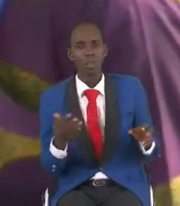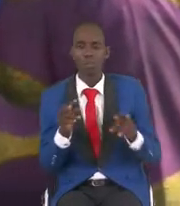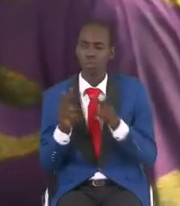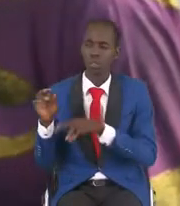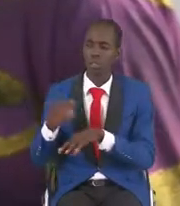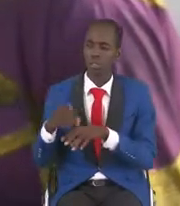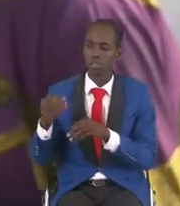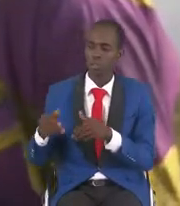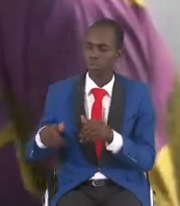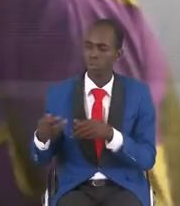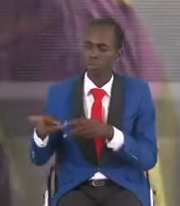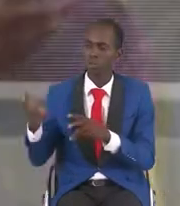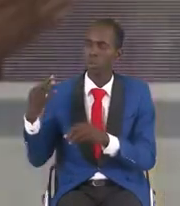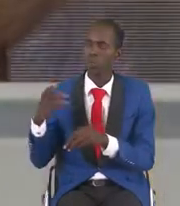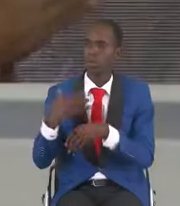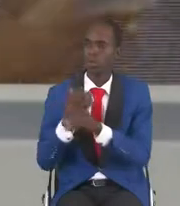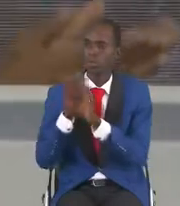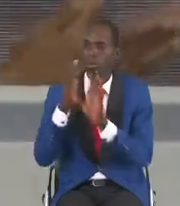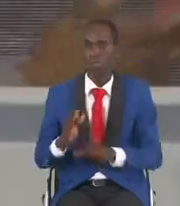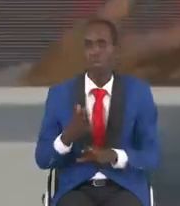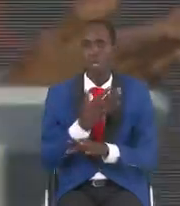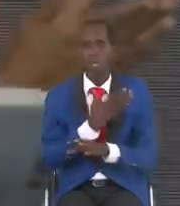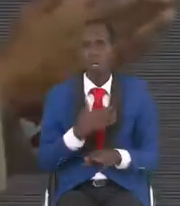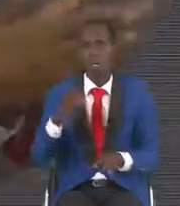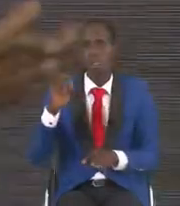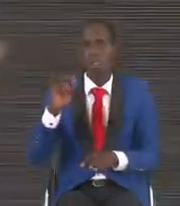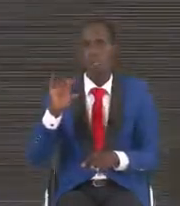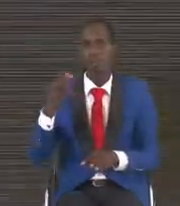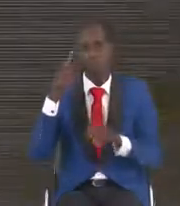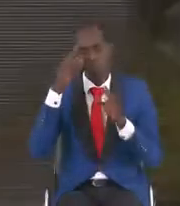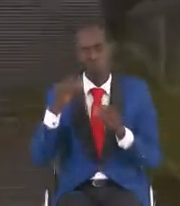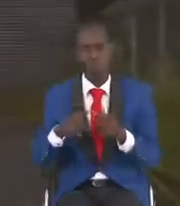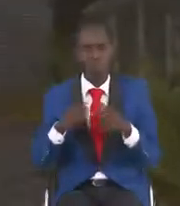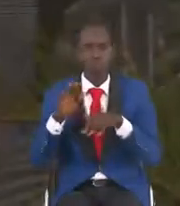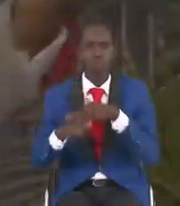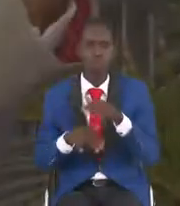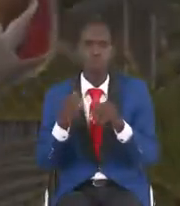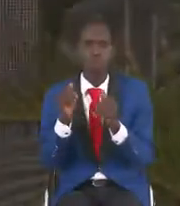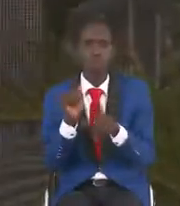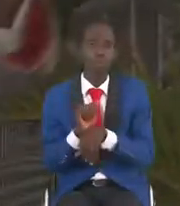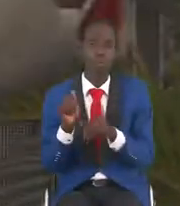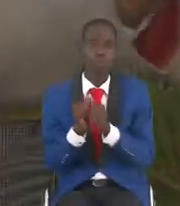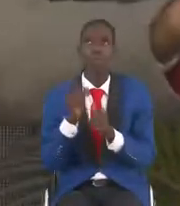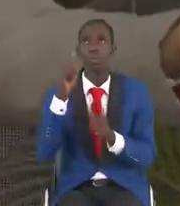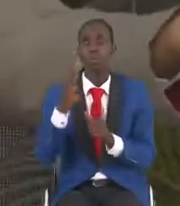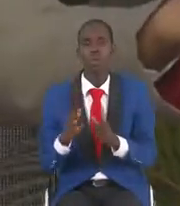he chose to walk with God by faith. Today,